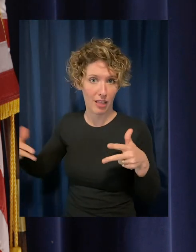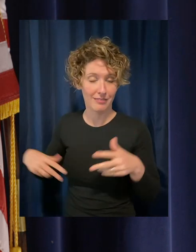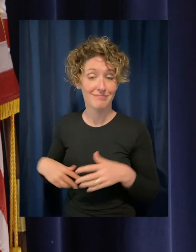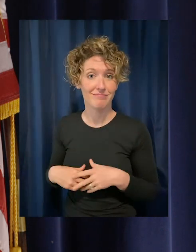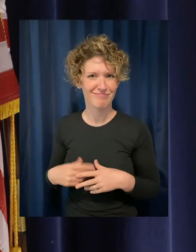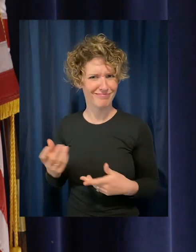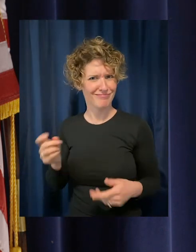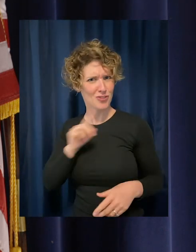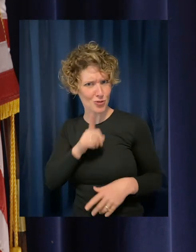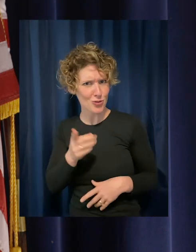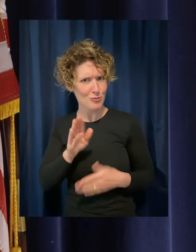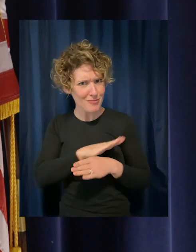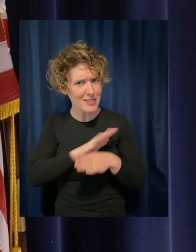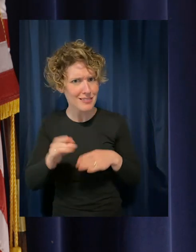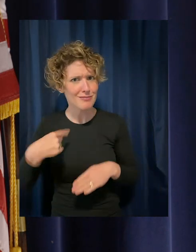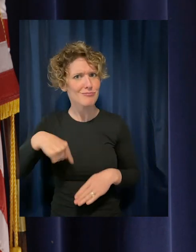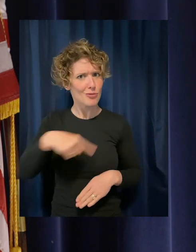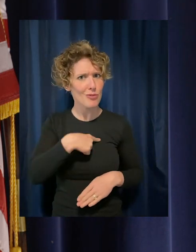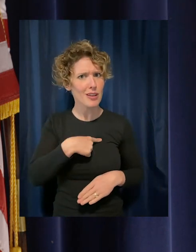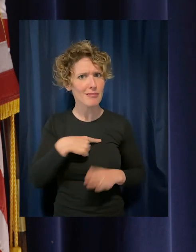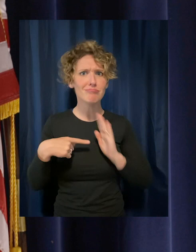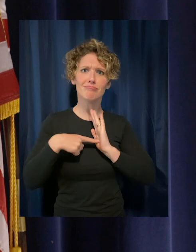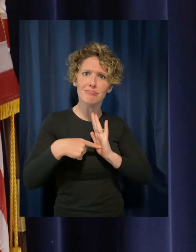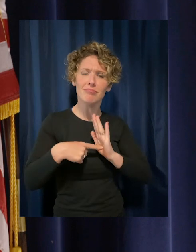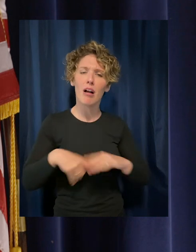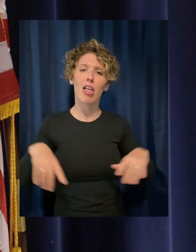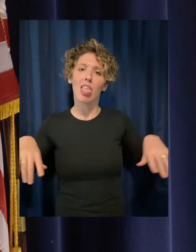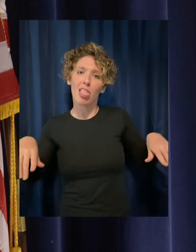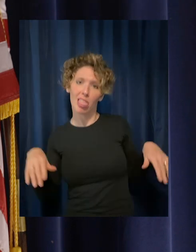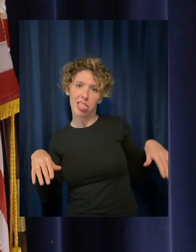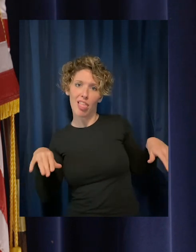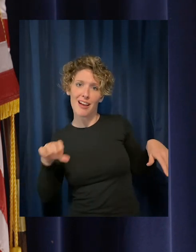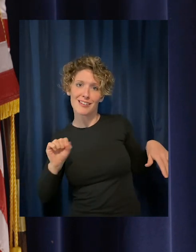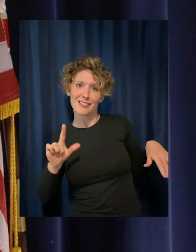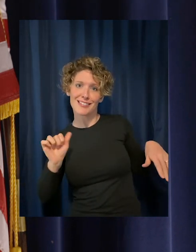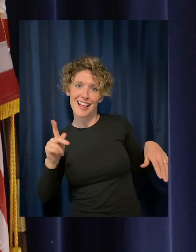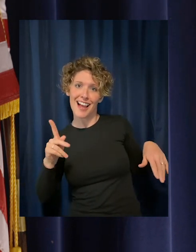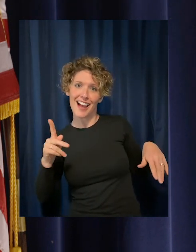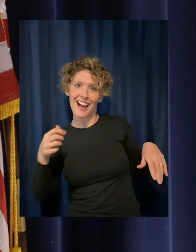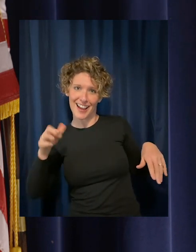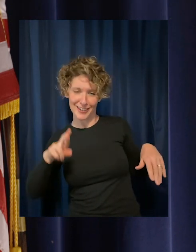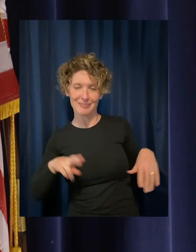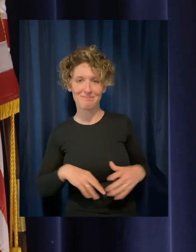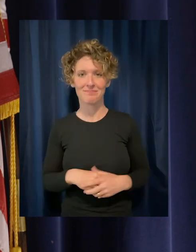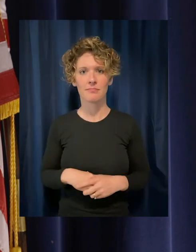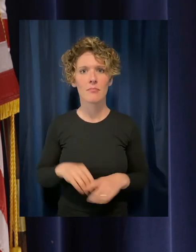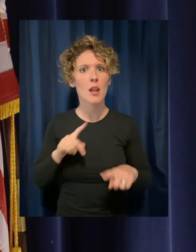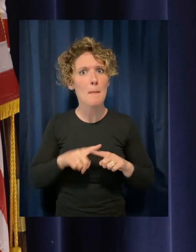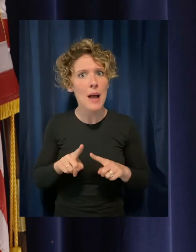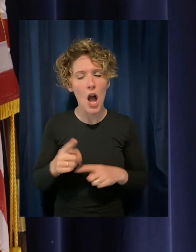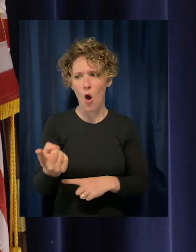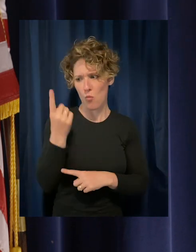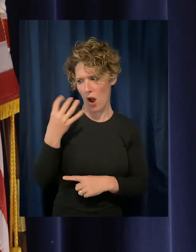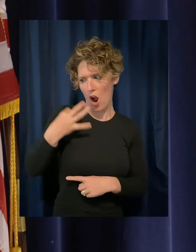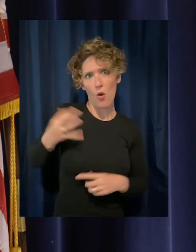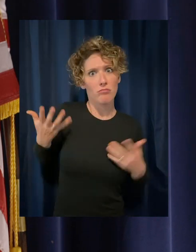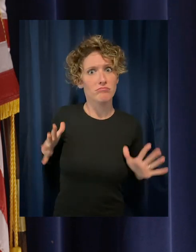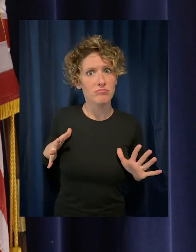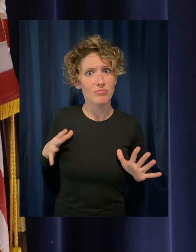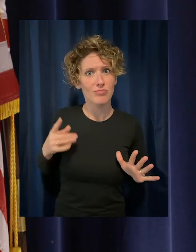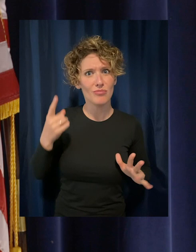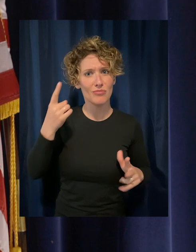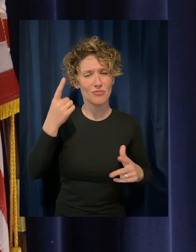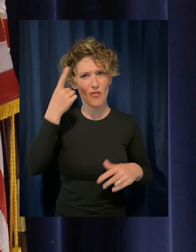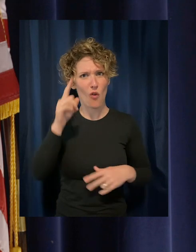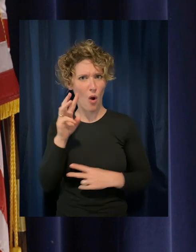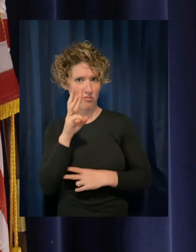slacker. But this quality alone does not make one eccentric. It was the ambition that we evoked